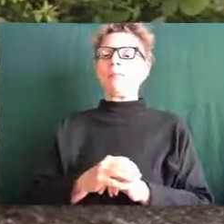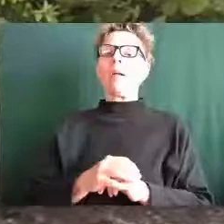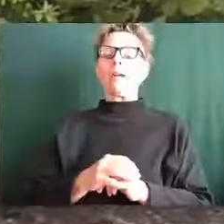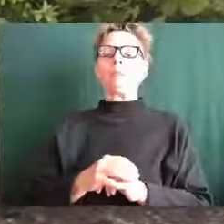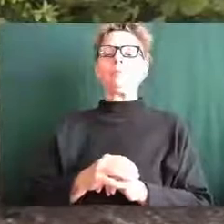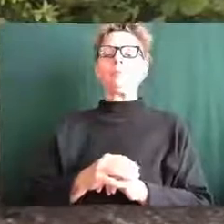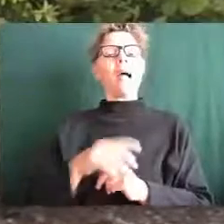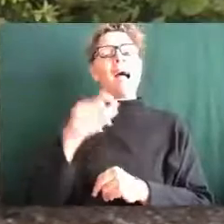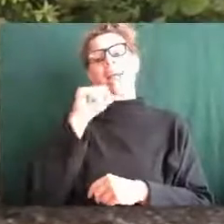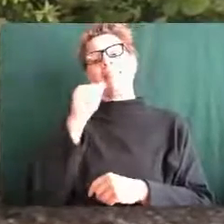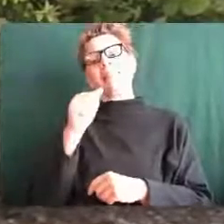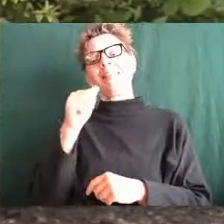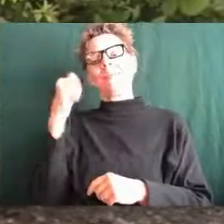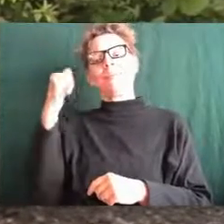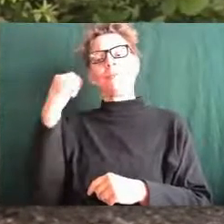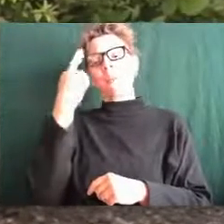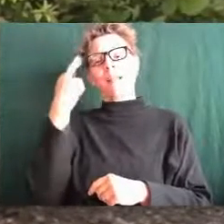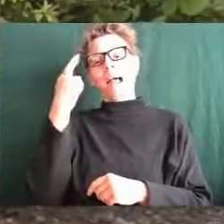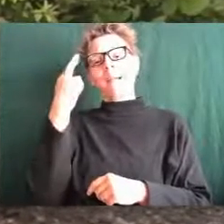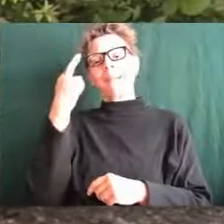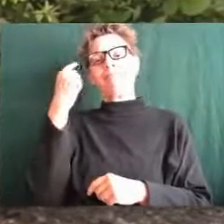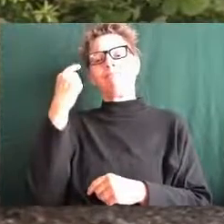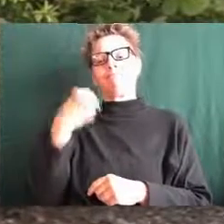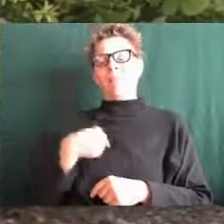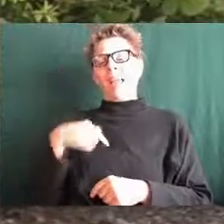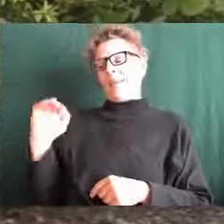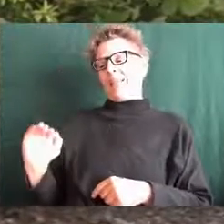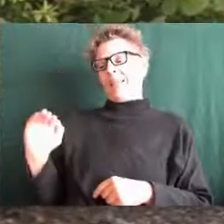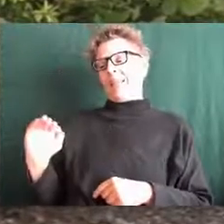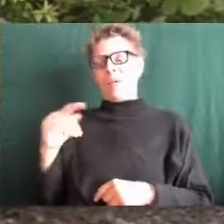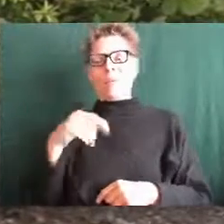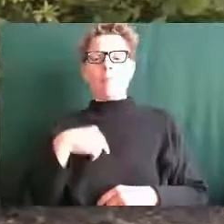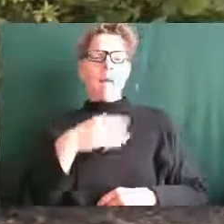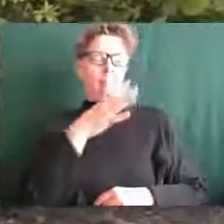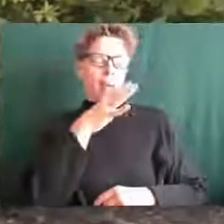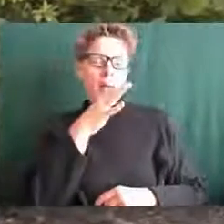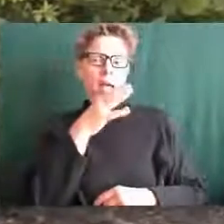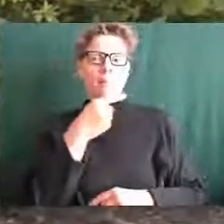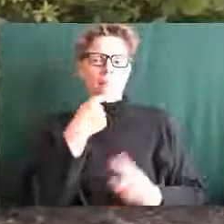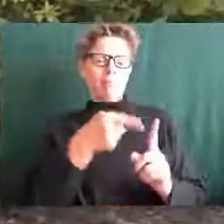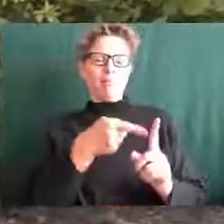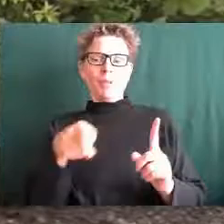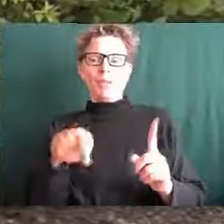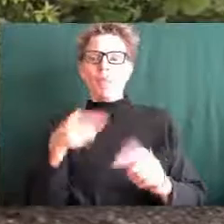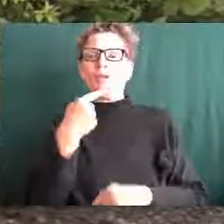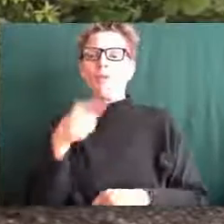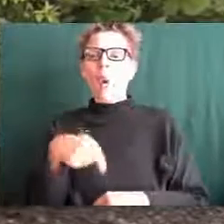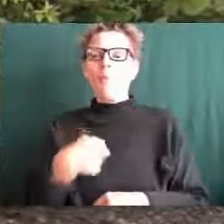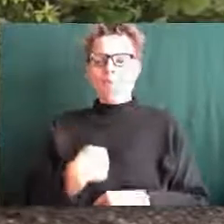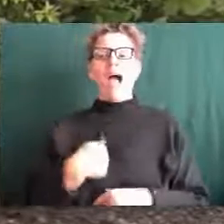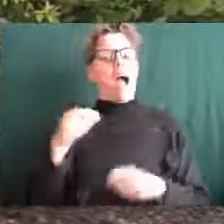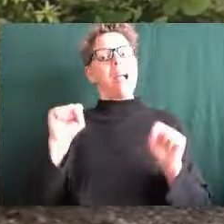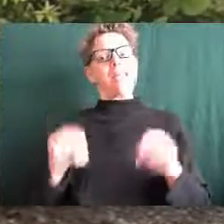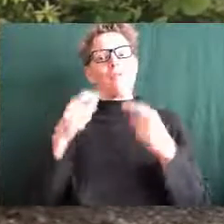I didn't realize it at the time when she was encouraging me about, yes, you can do this overall, that she